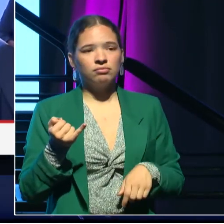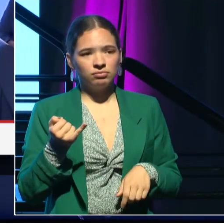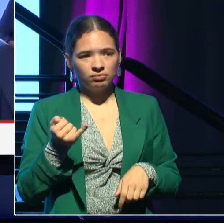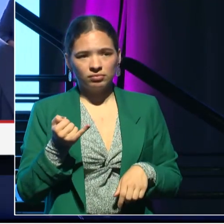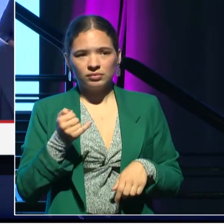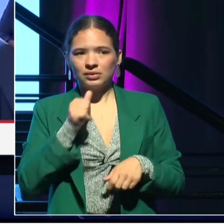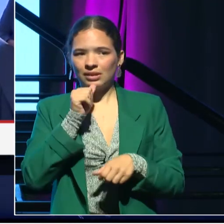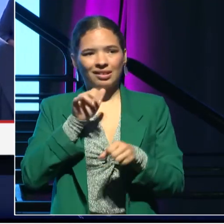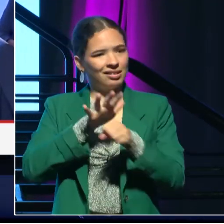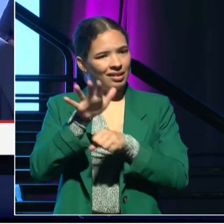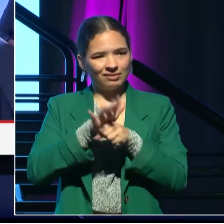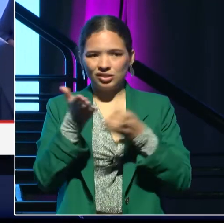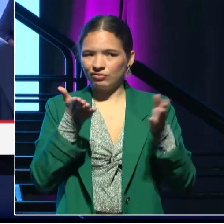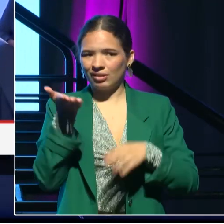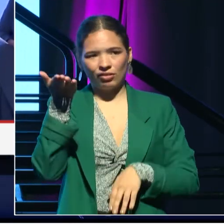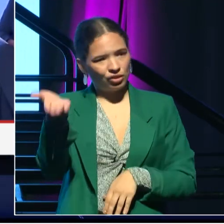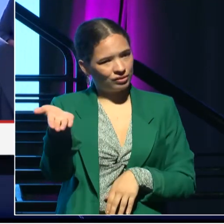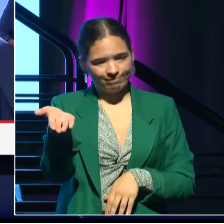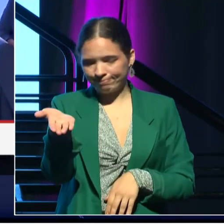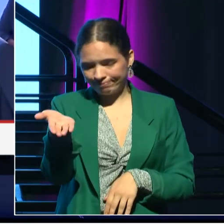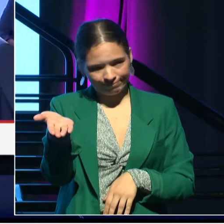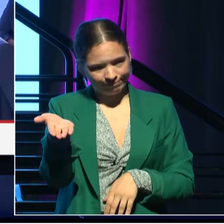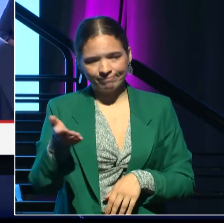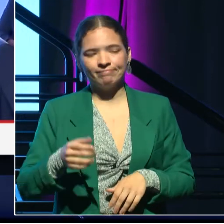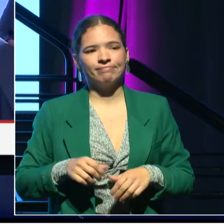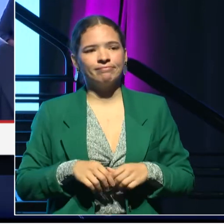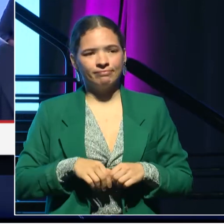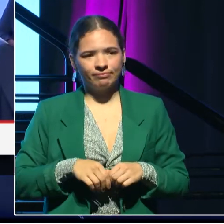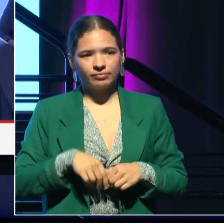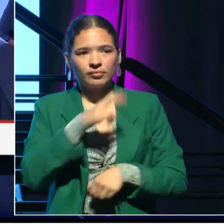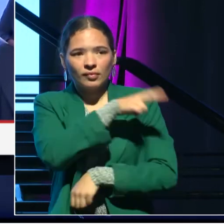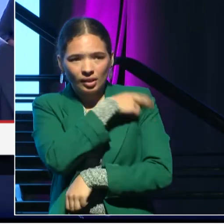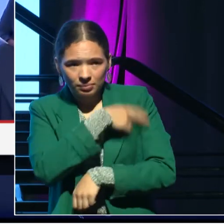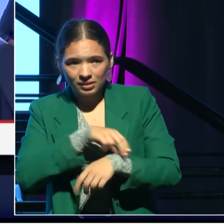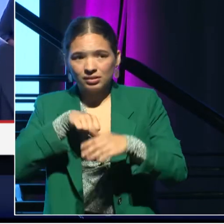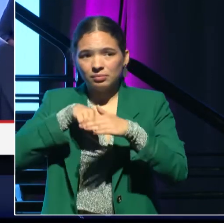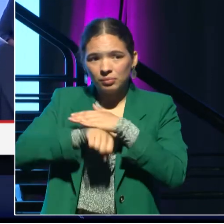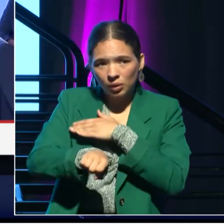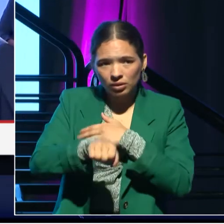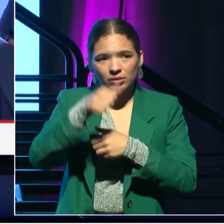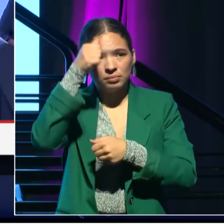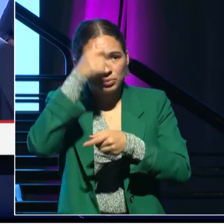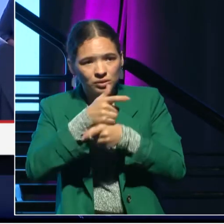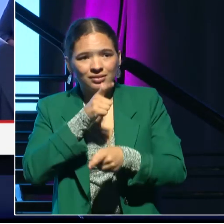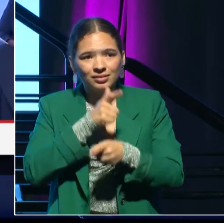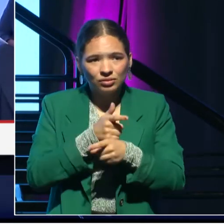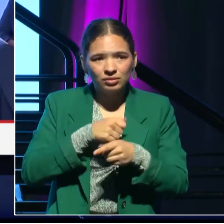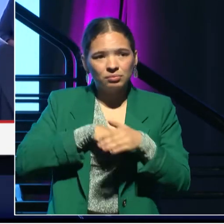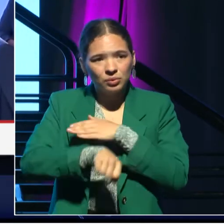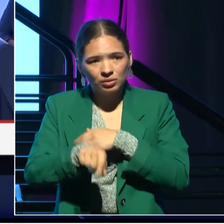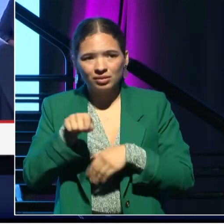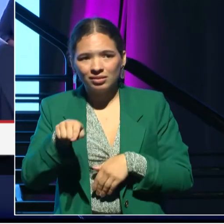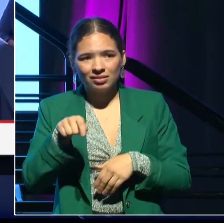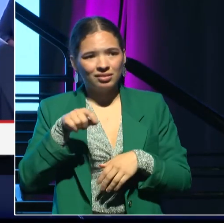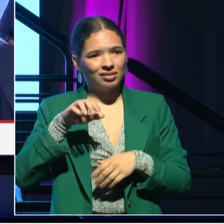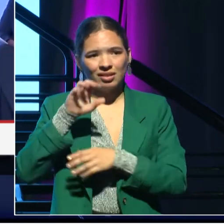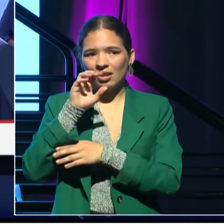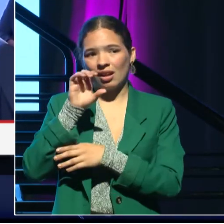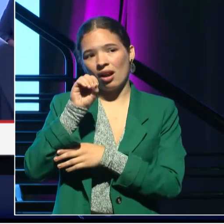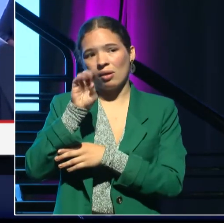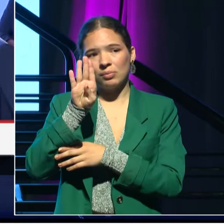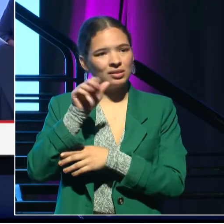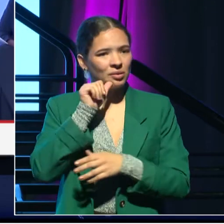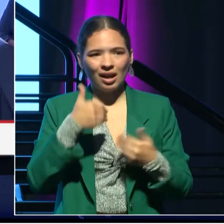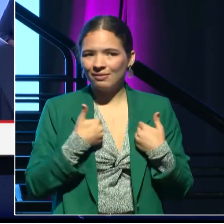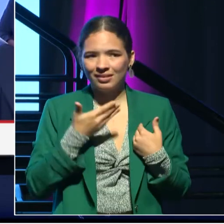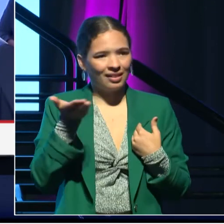maternity care desert now. And the hospital I was born in, my siblings were born in, no longer have OB units. And so you remove this economic